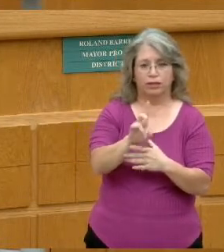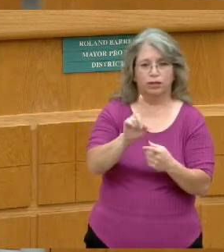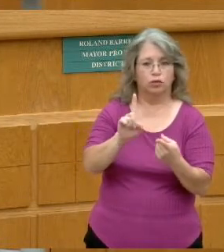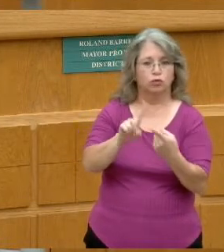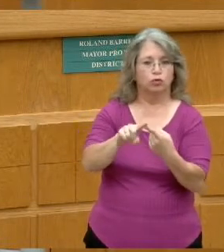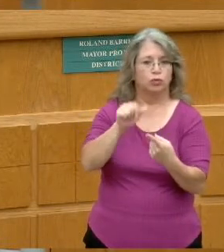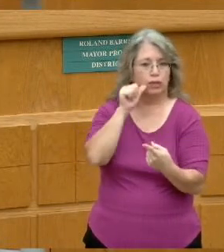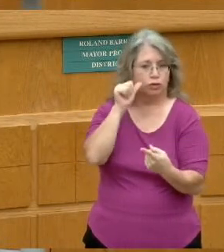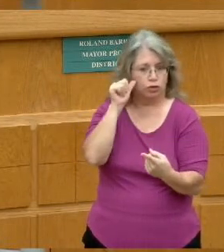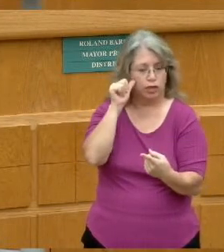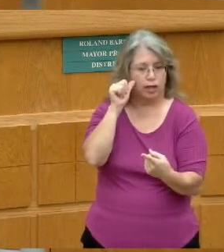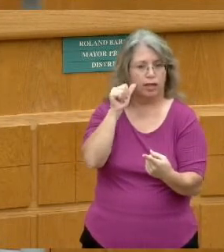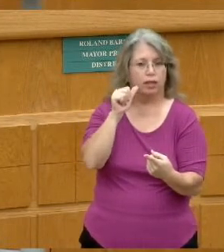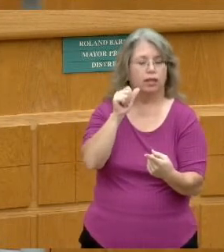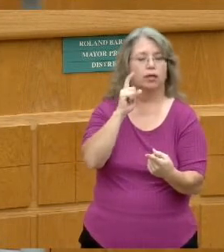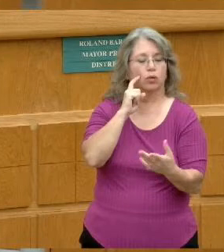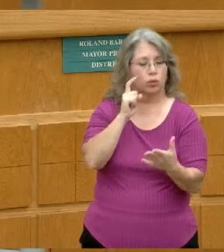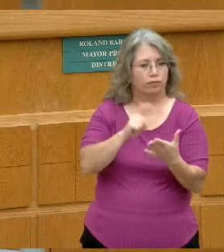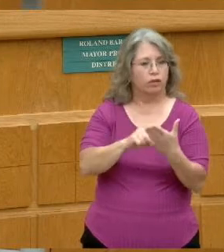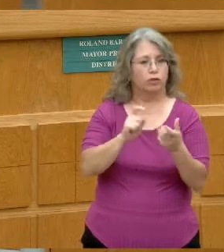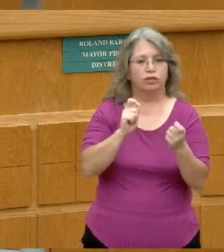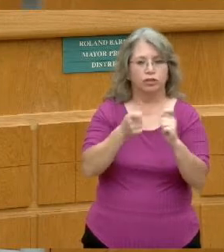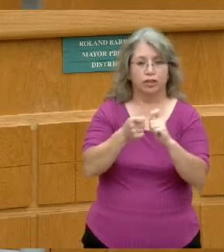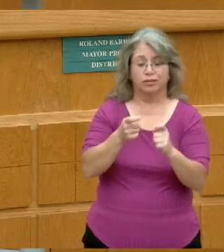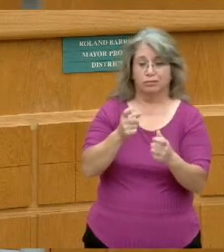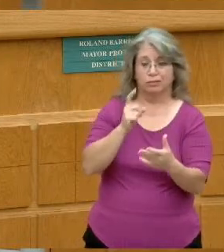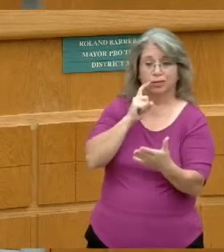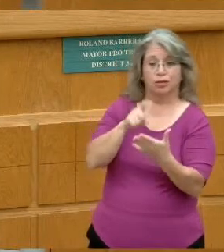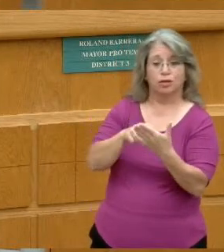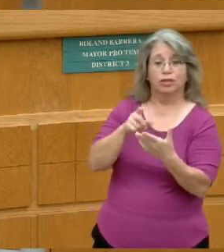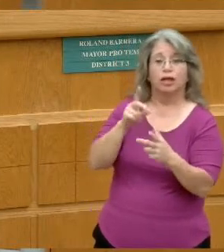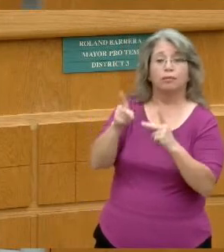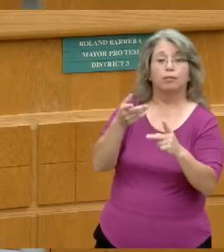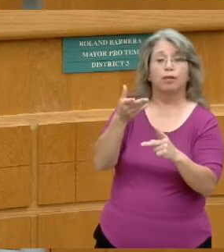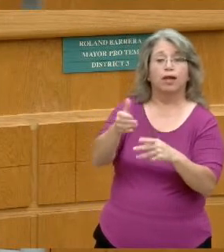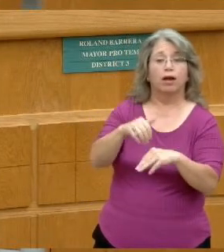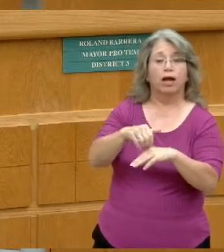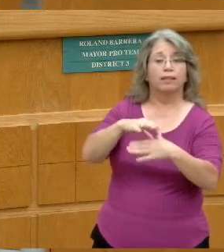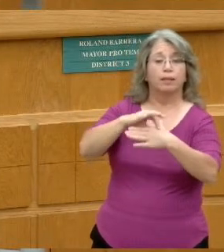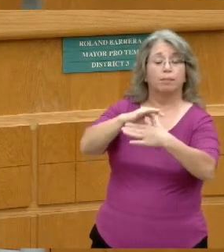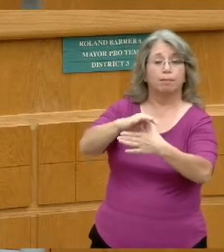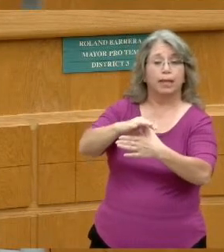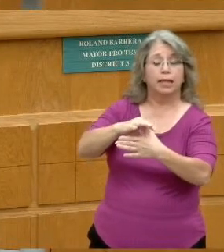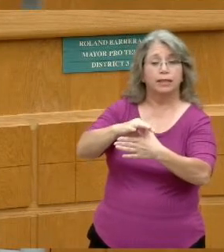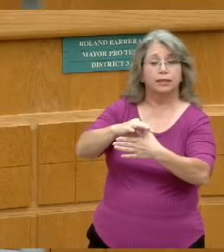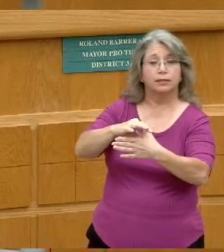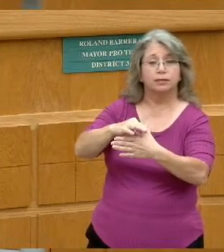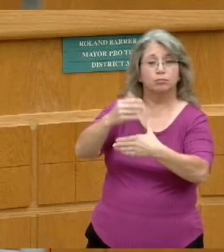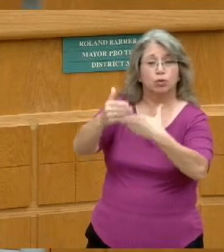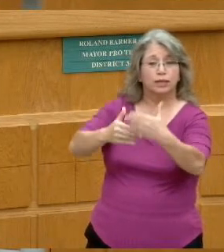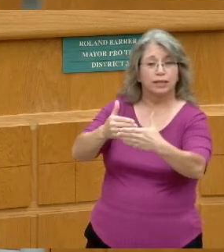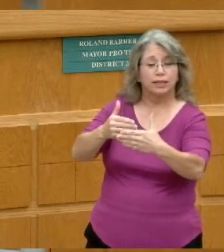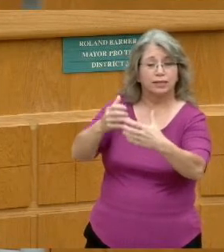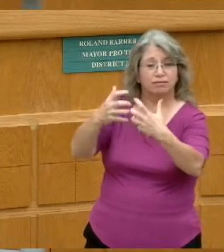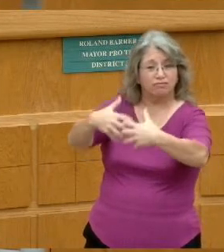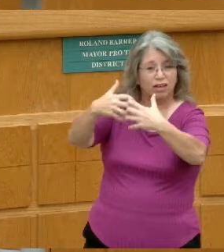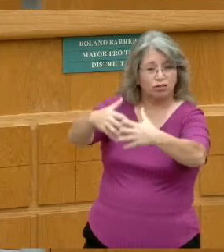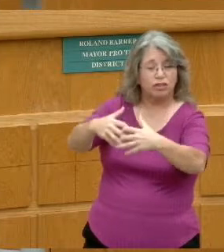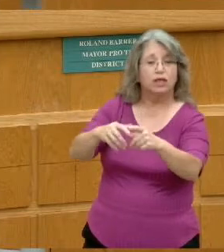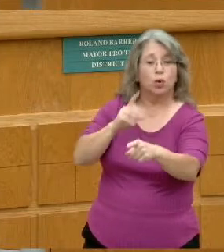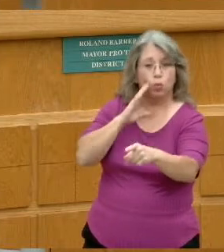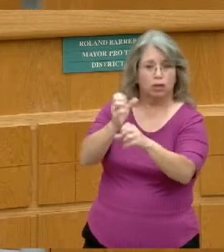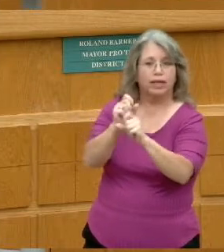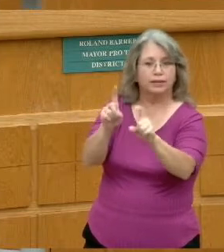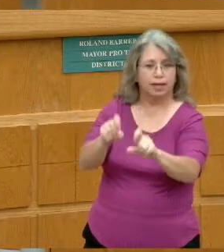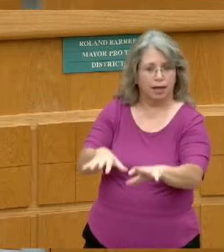been changes. We've seen that people at the meat packing plant are gonna get tested. We've seen that first responders are gonna get tested, and this is good.